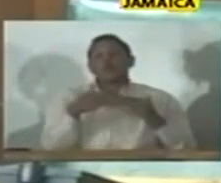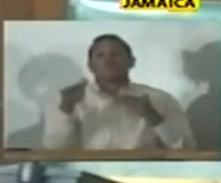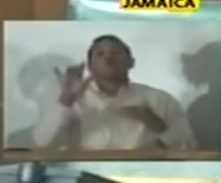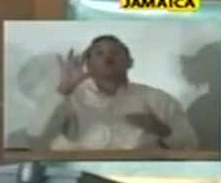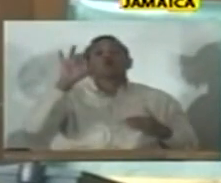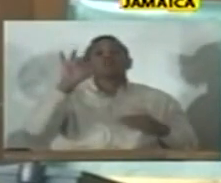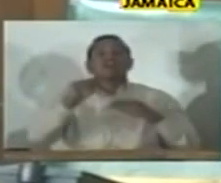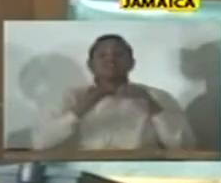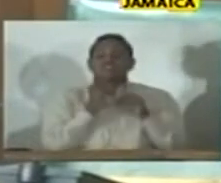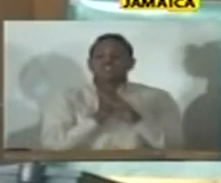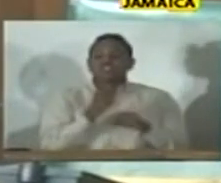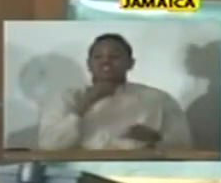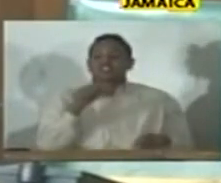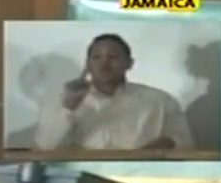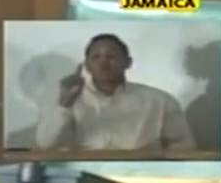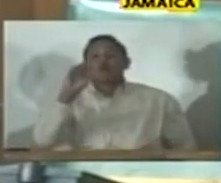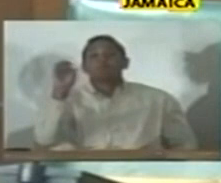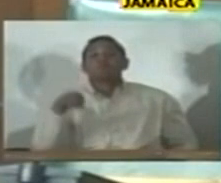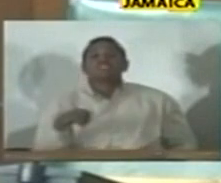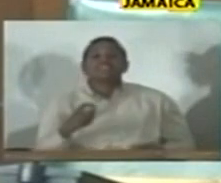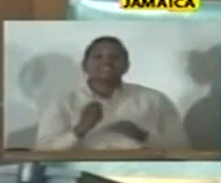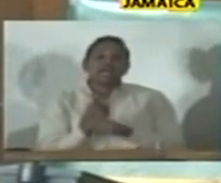years at 1% per annum.